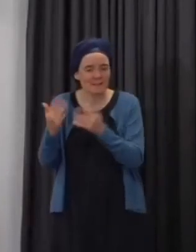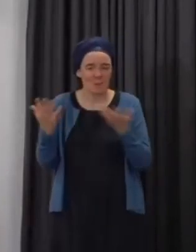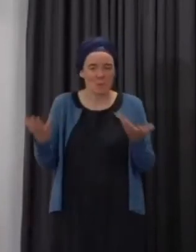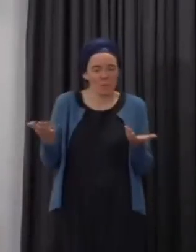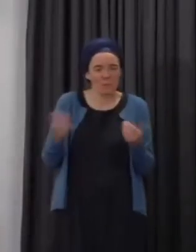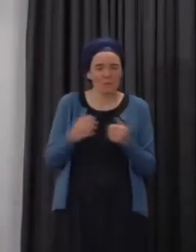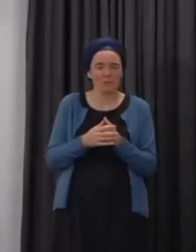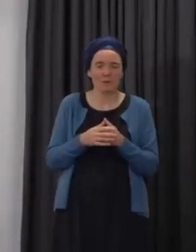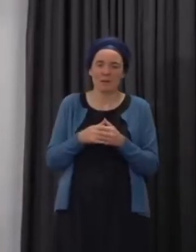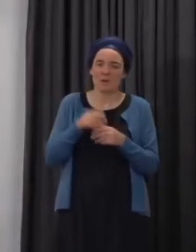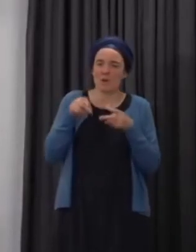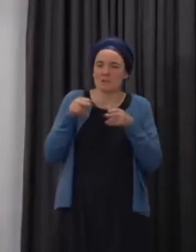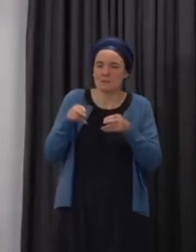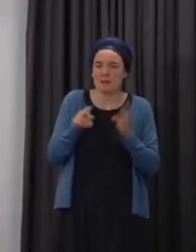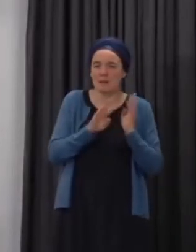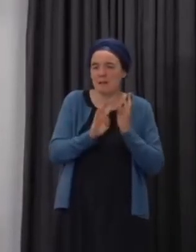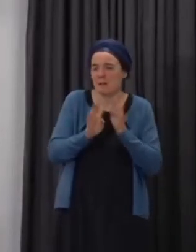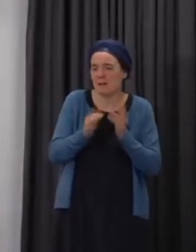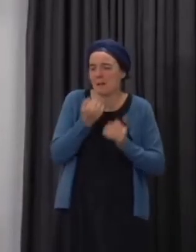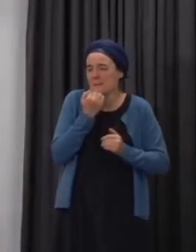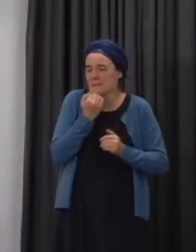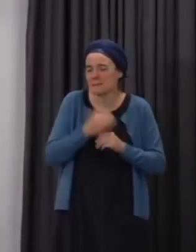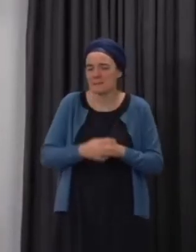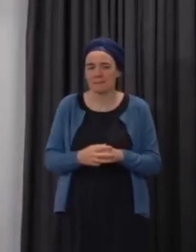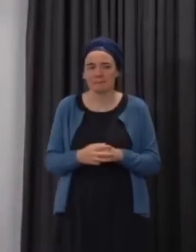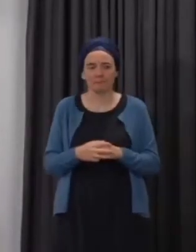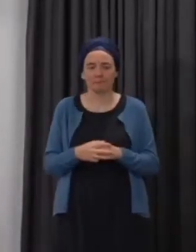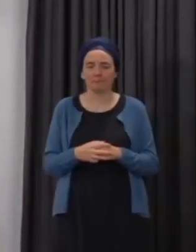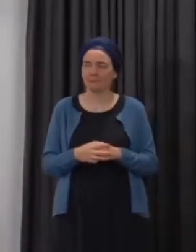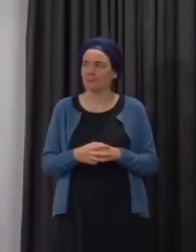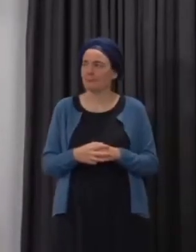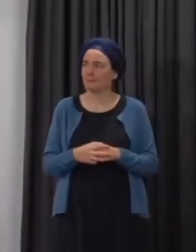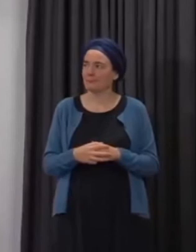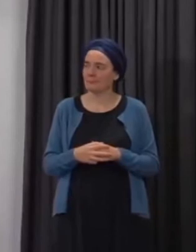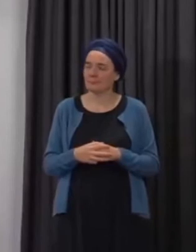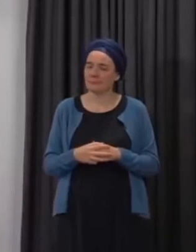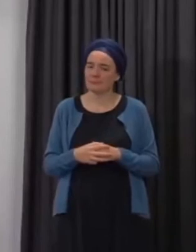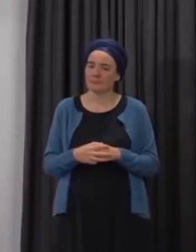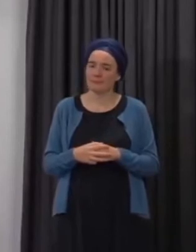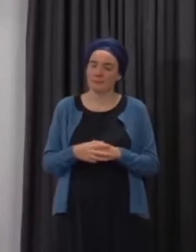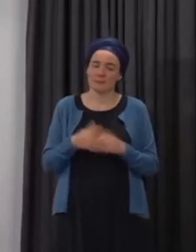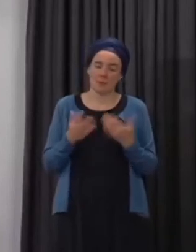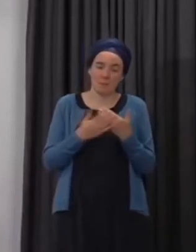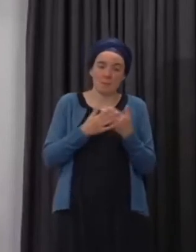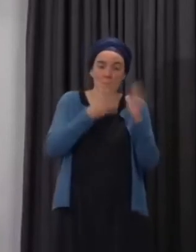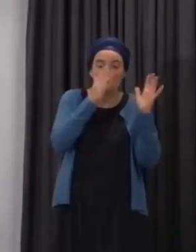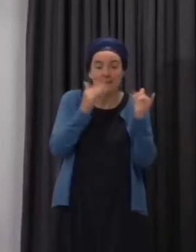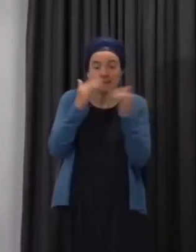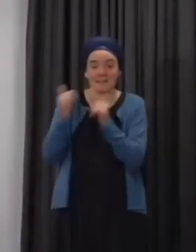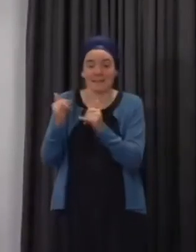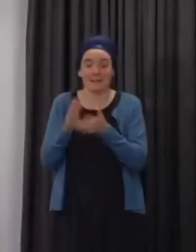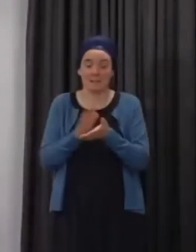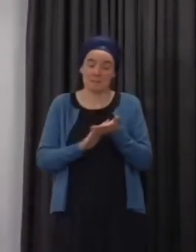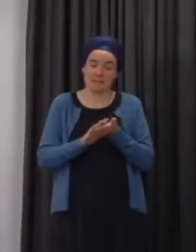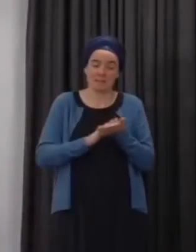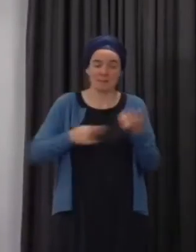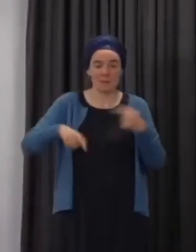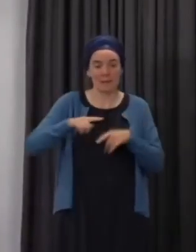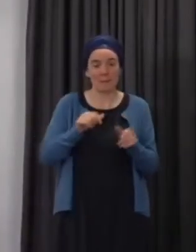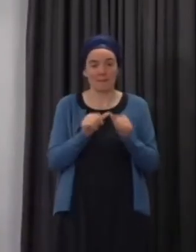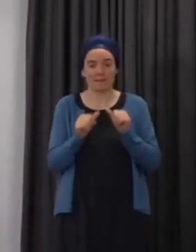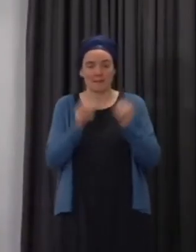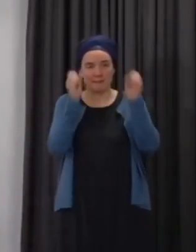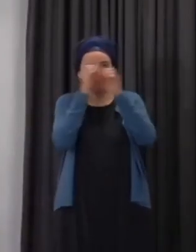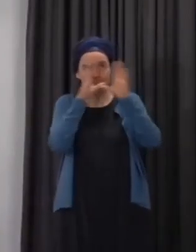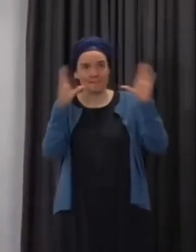you undertake more testing, you're likely to understand a greater level of people who have coronavirus. But actually for us, in many ways,